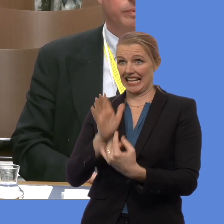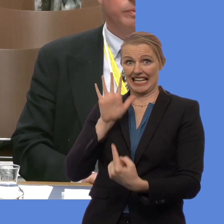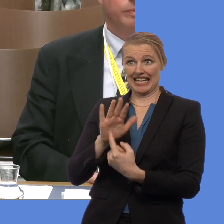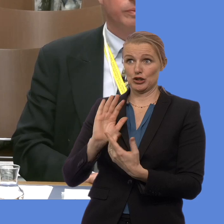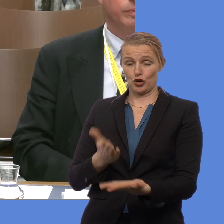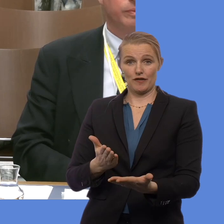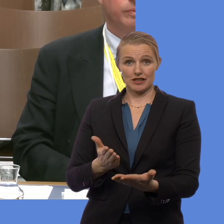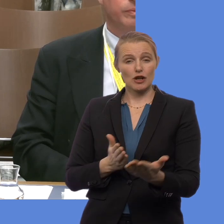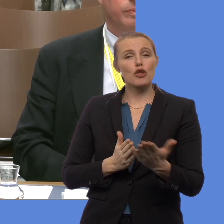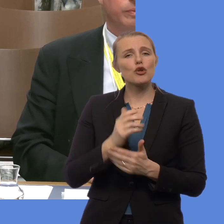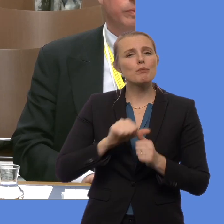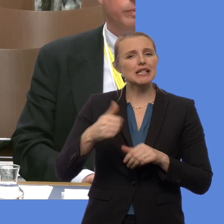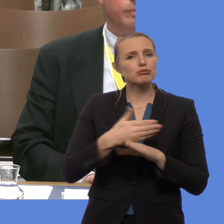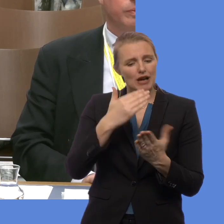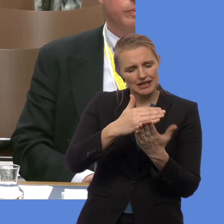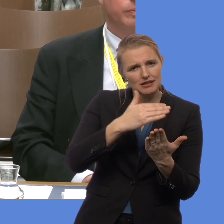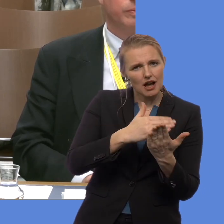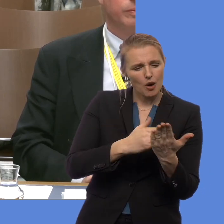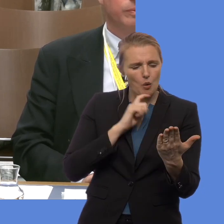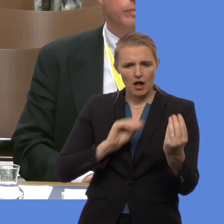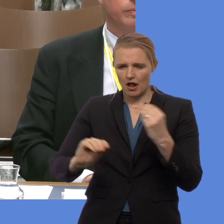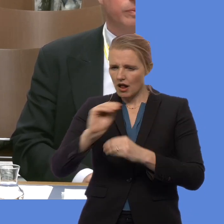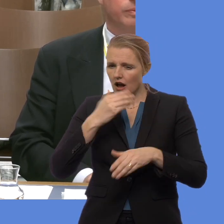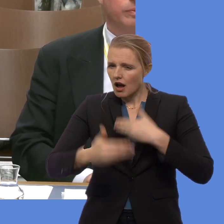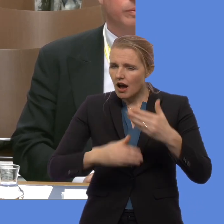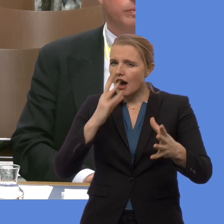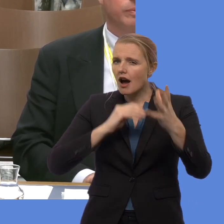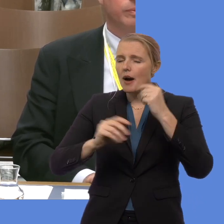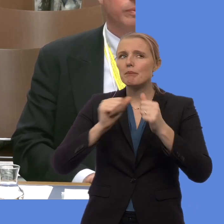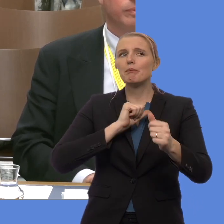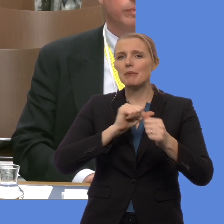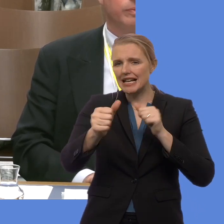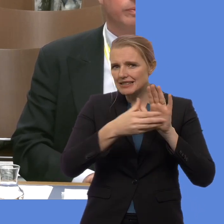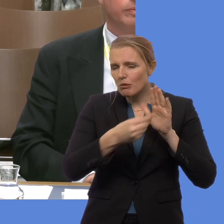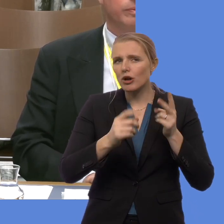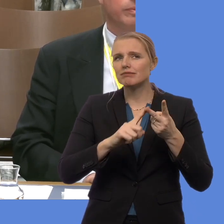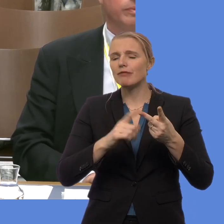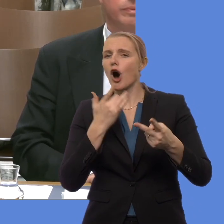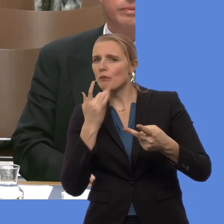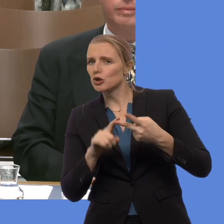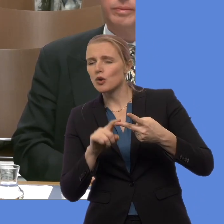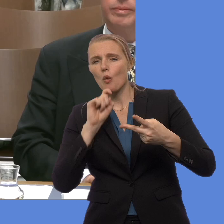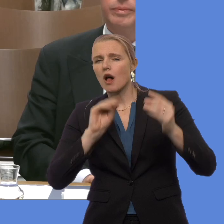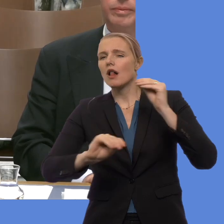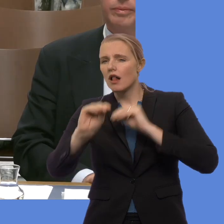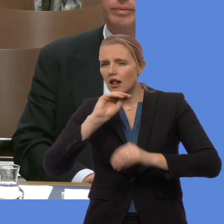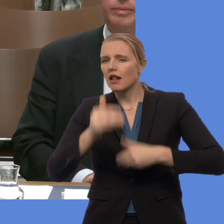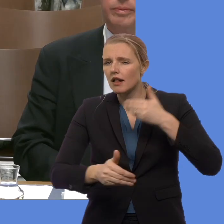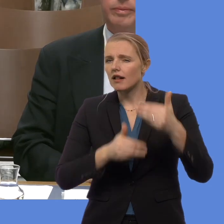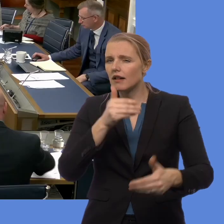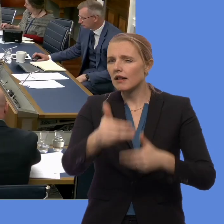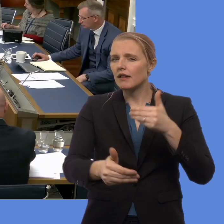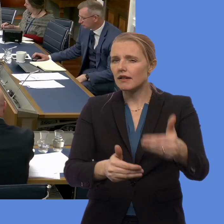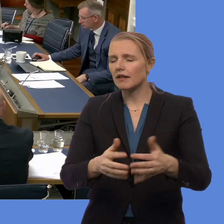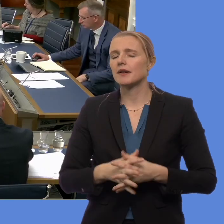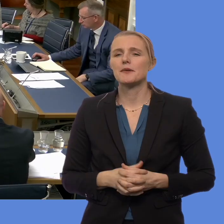will be able to establish what is the best model and what the costs are likely to be. Okay, thank you. So I have a few